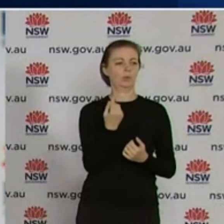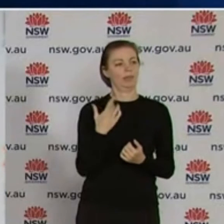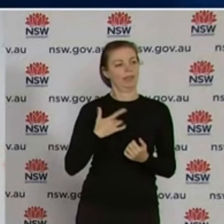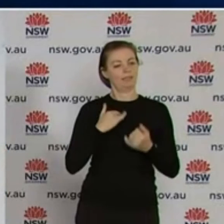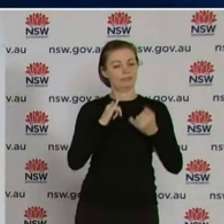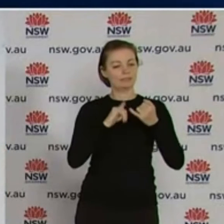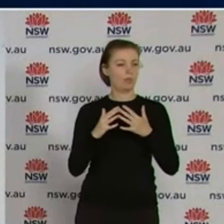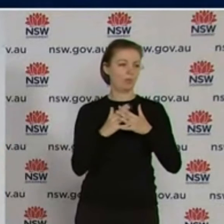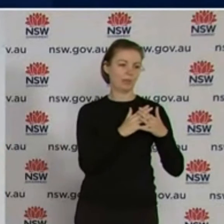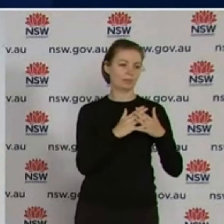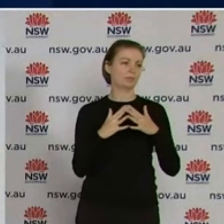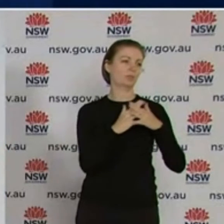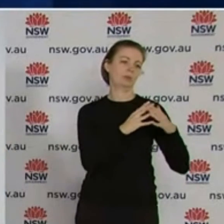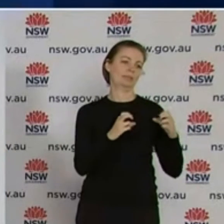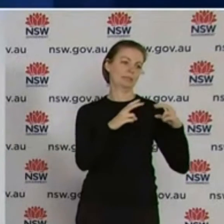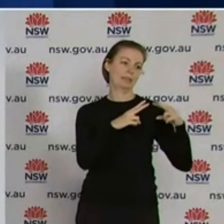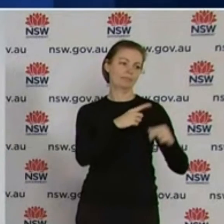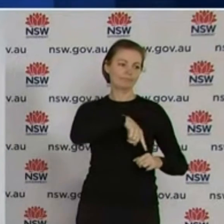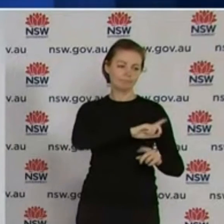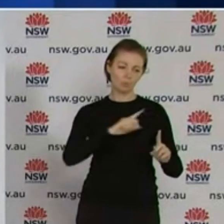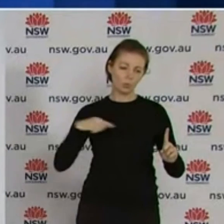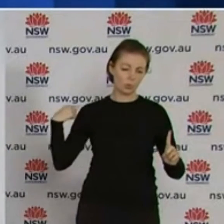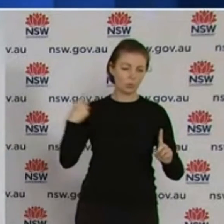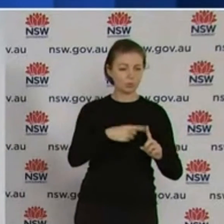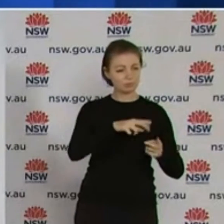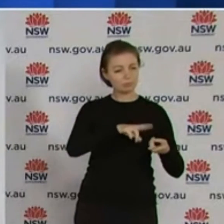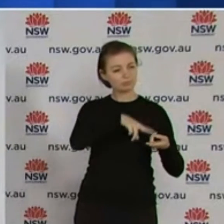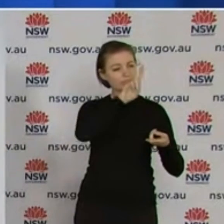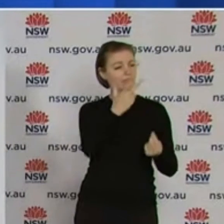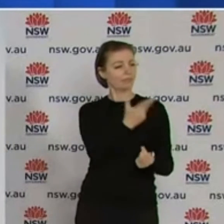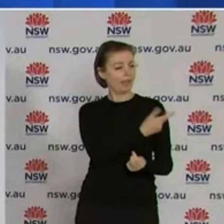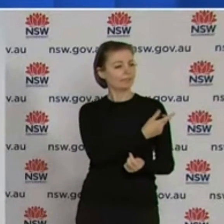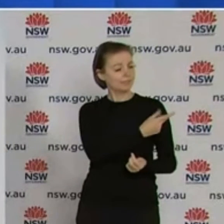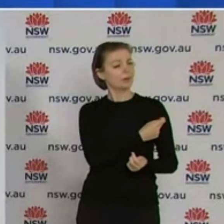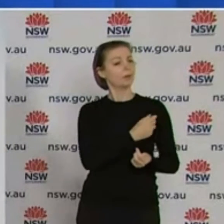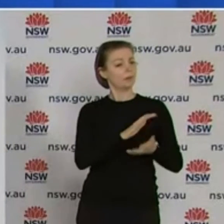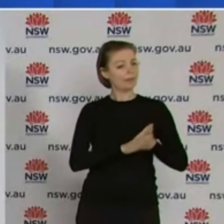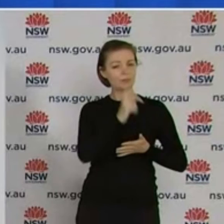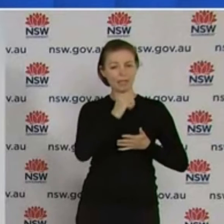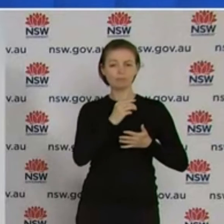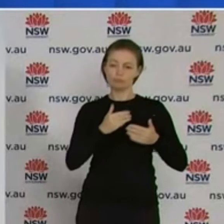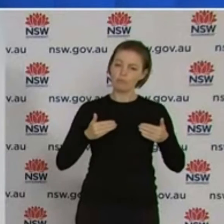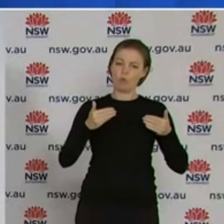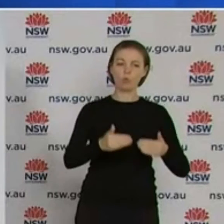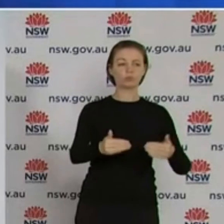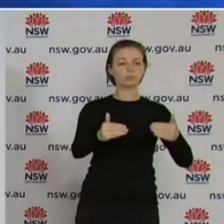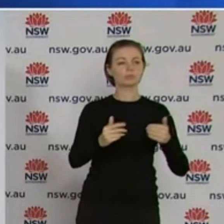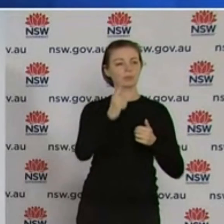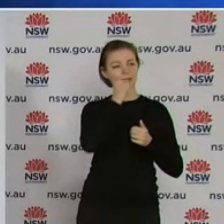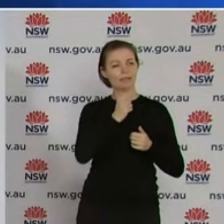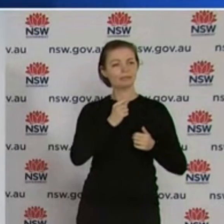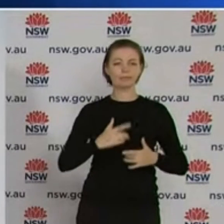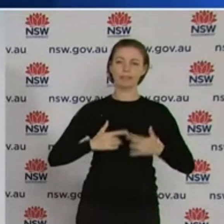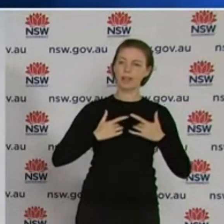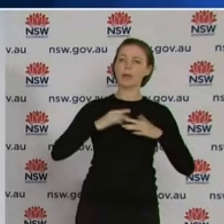Sydney. Their high vaccination rates have given us that confidence to move forward in a positive way, and also confidence that we